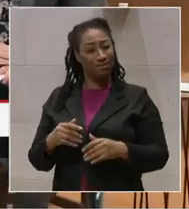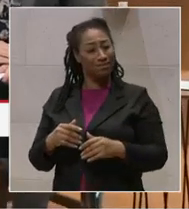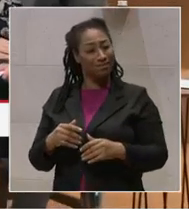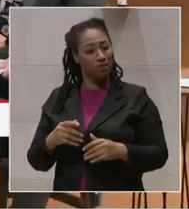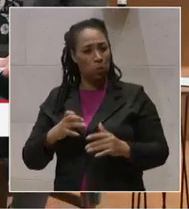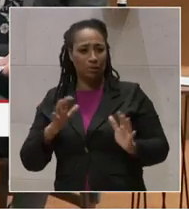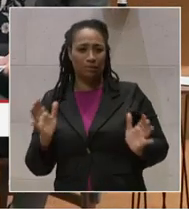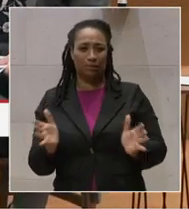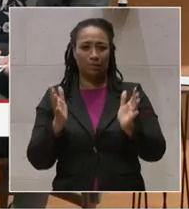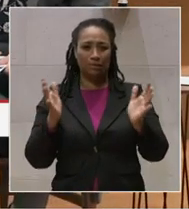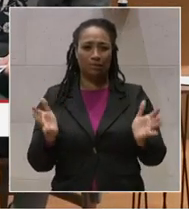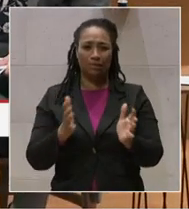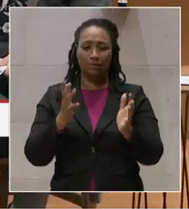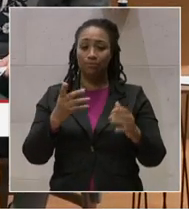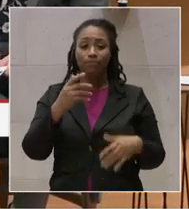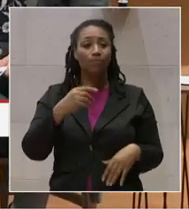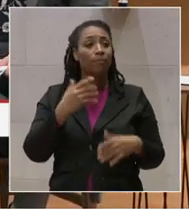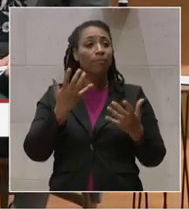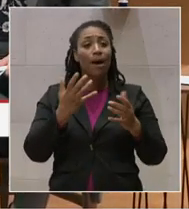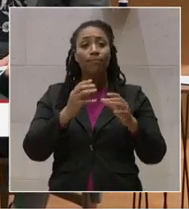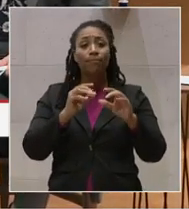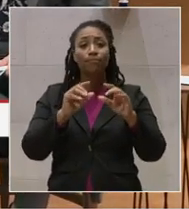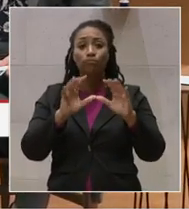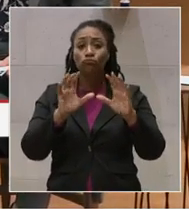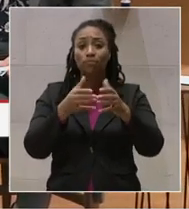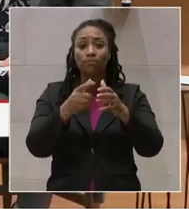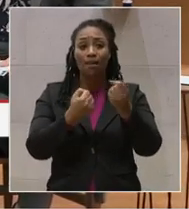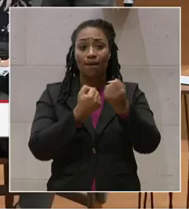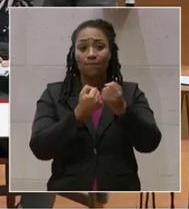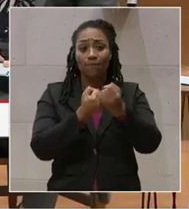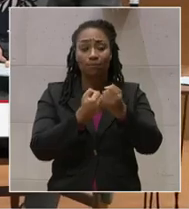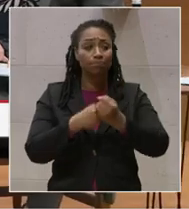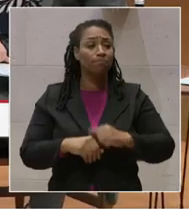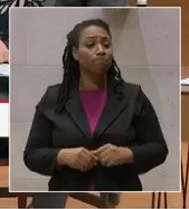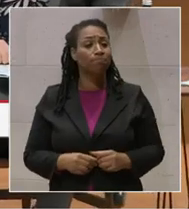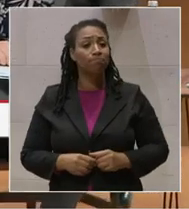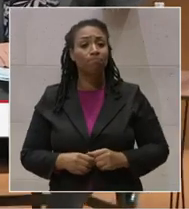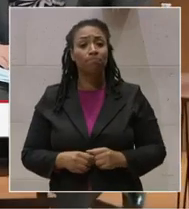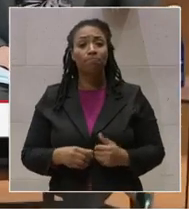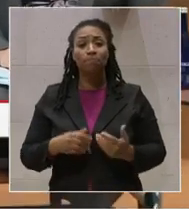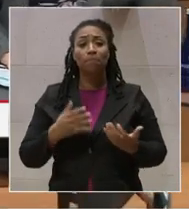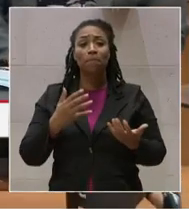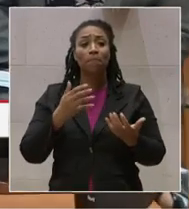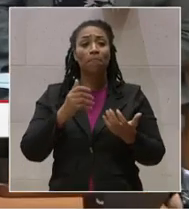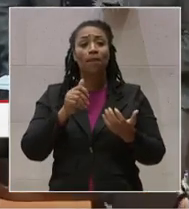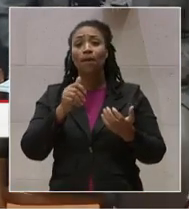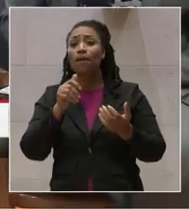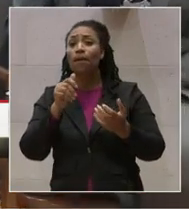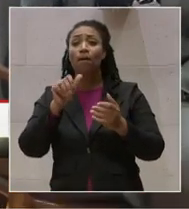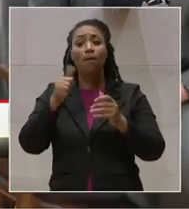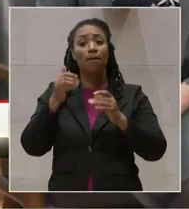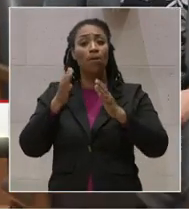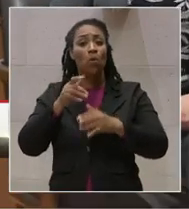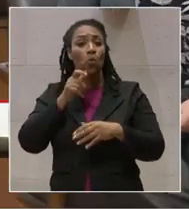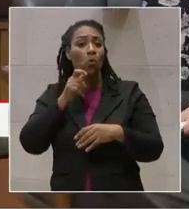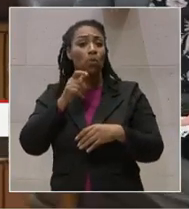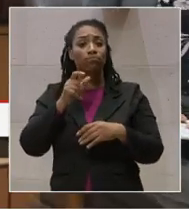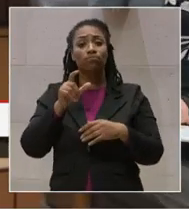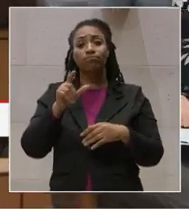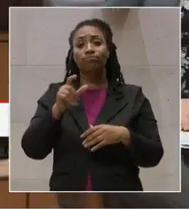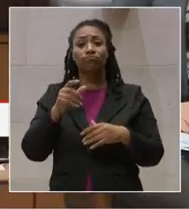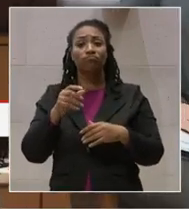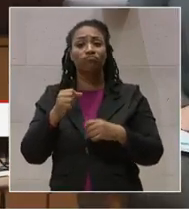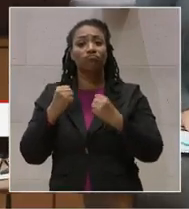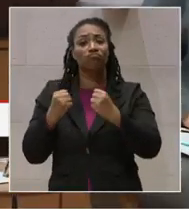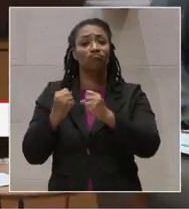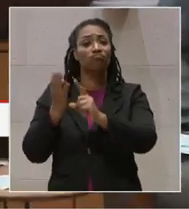this data and information to really make the case, whether they had to make the case to Councilmember Bonds and her